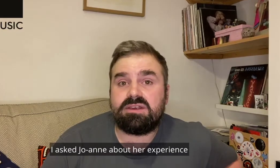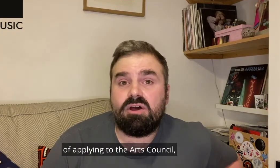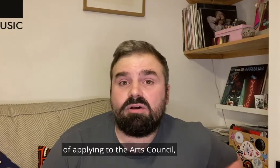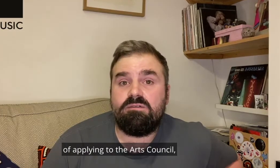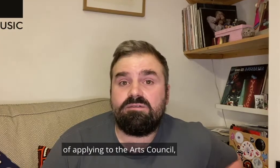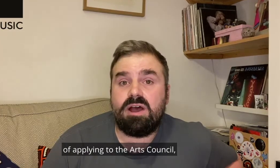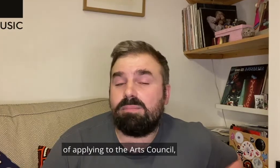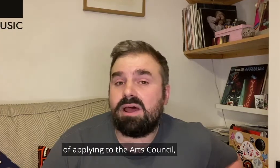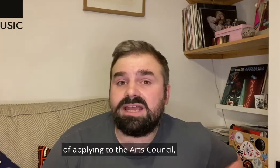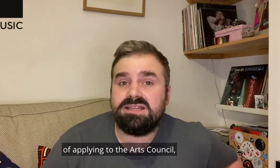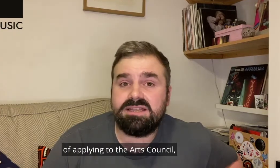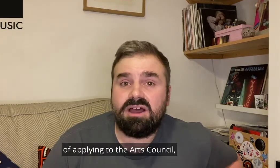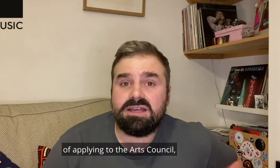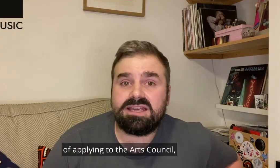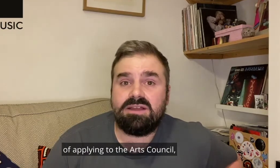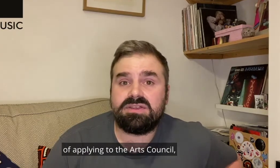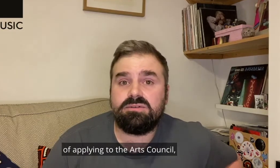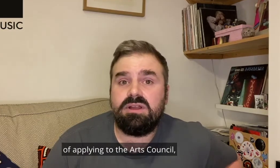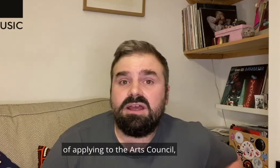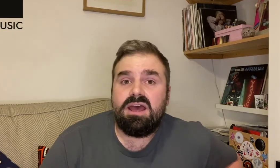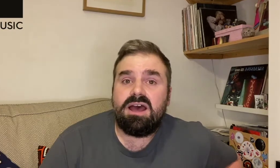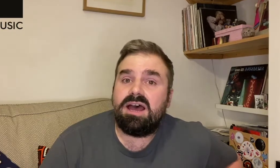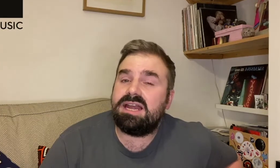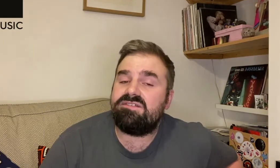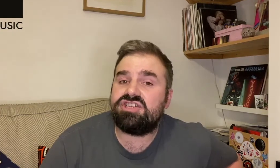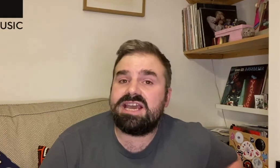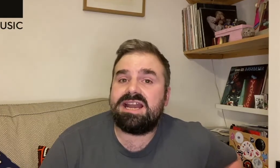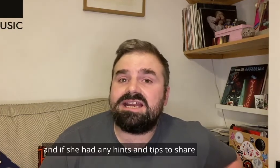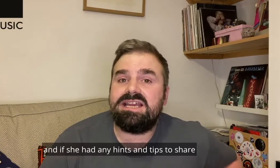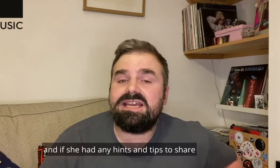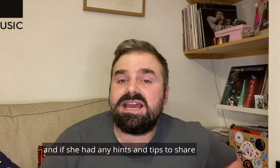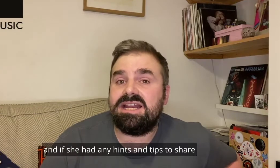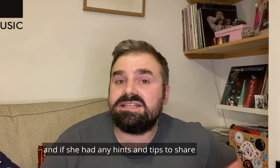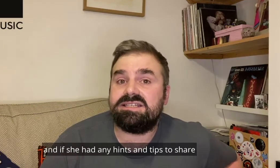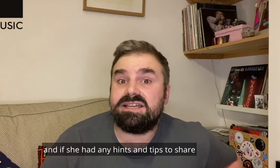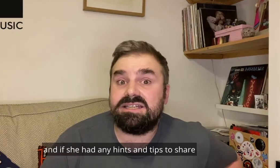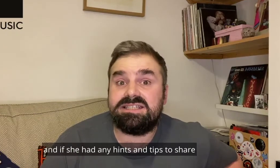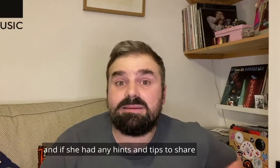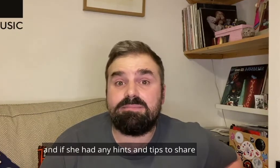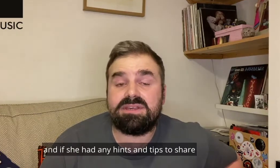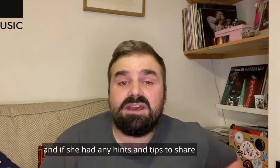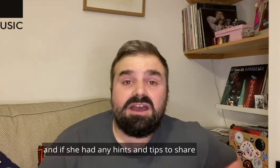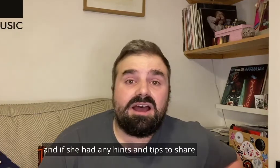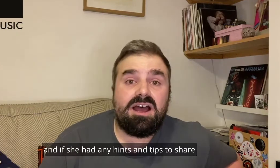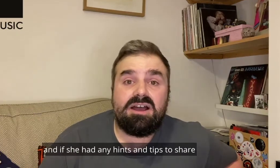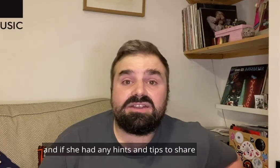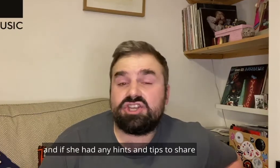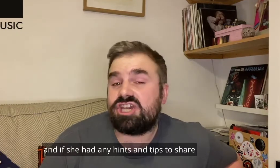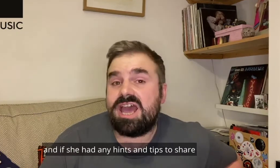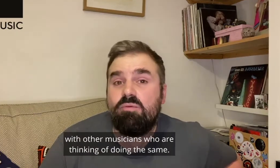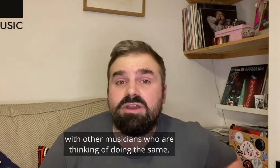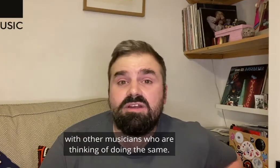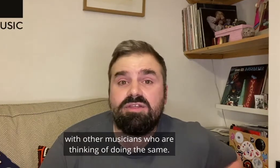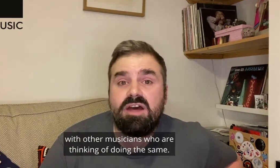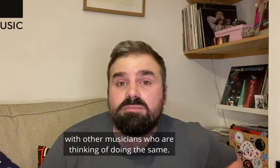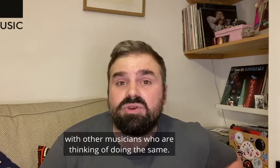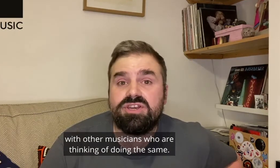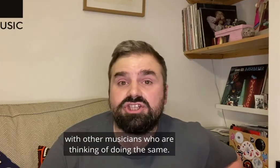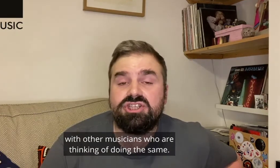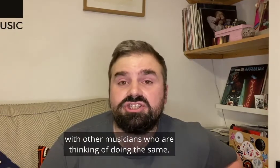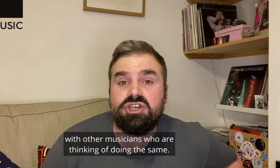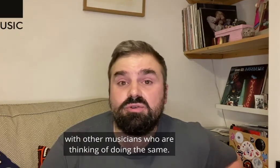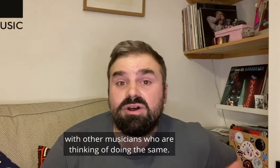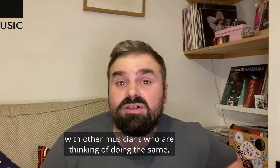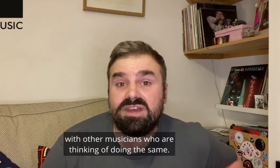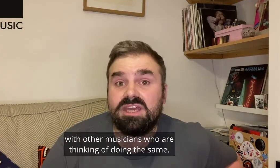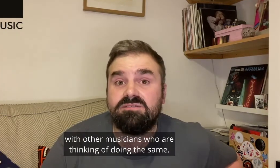experience of applying to the Arts Council and if she had any hints and tips to share with other